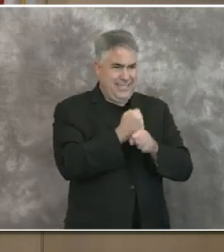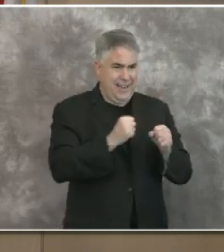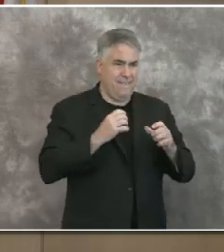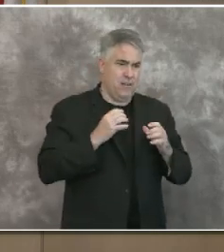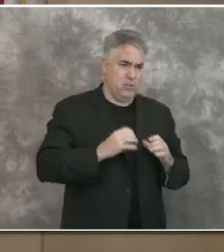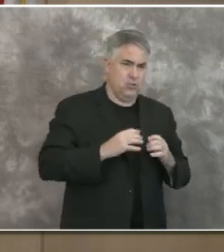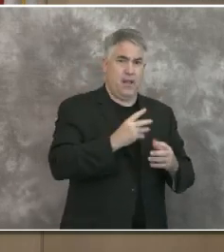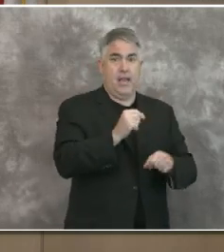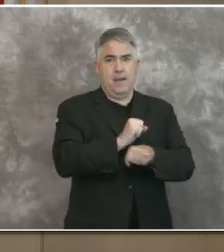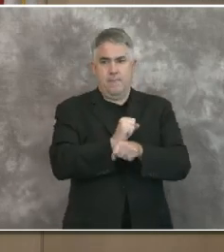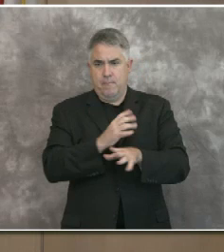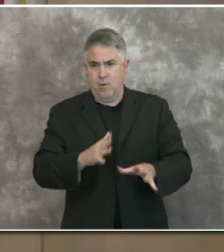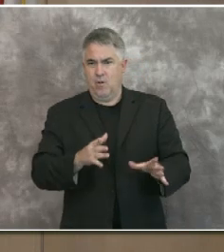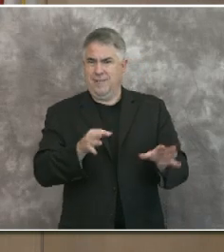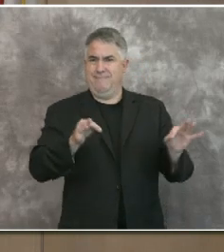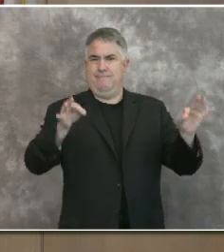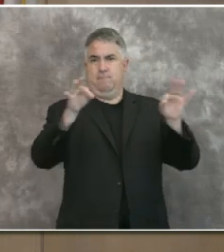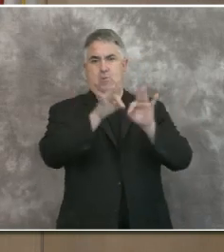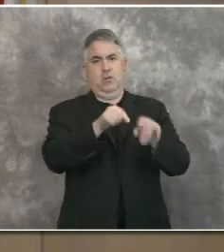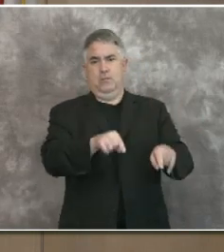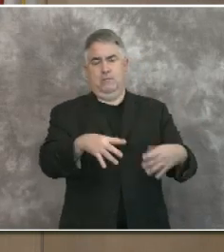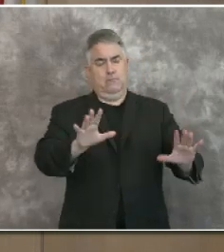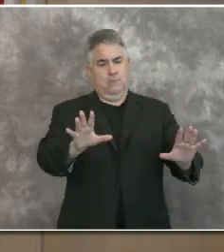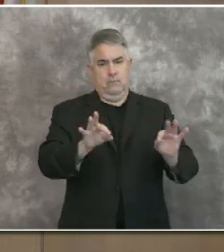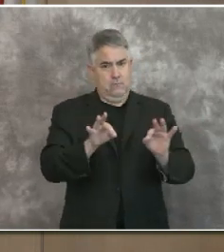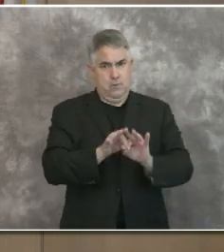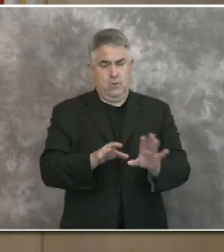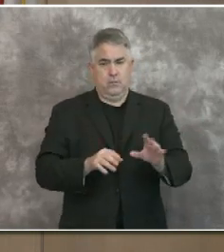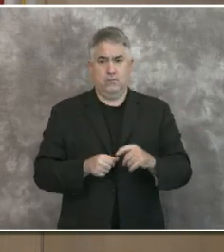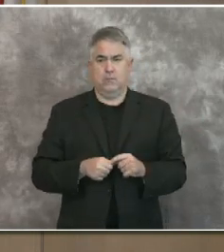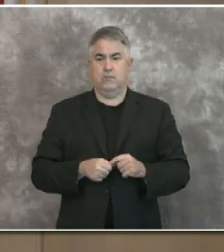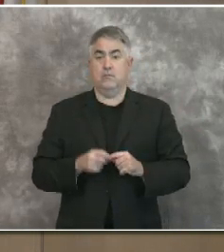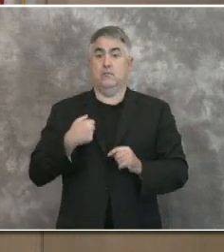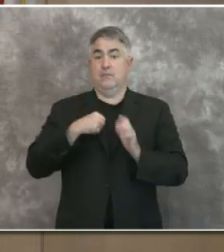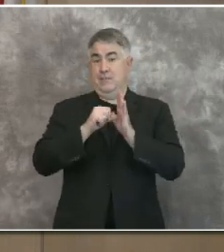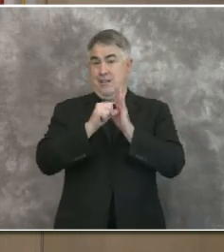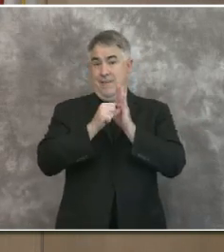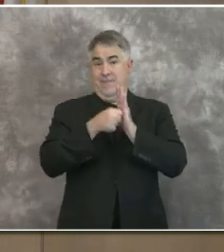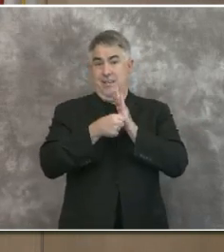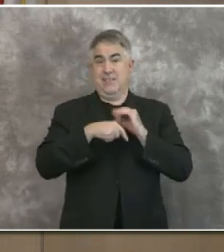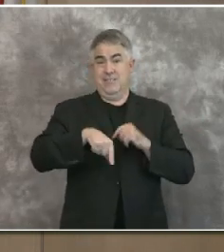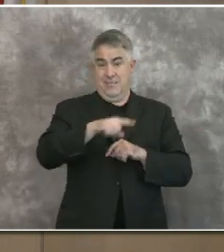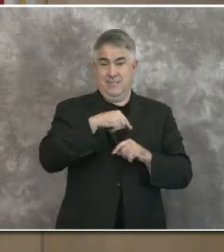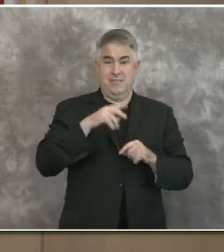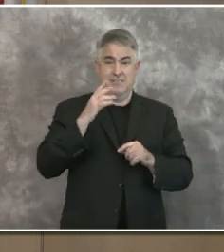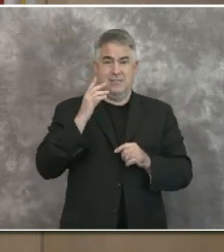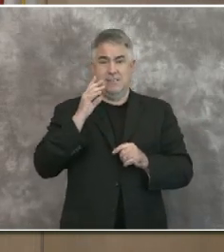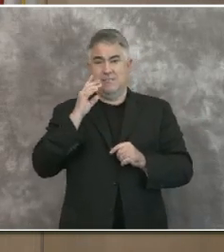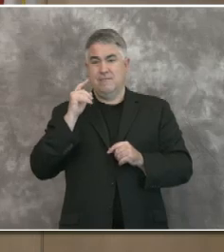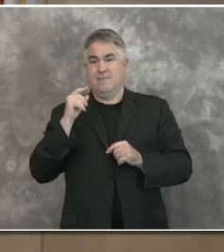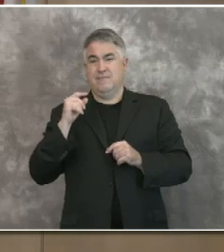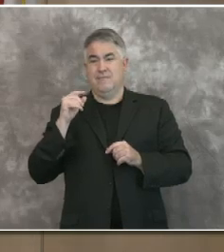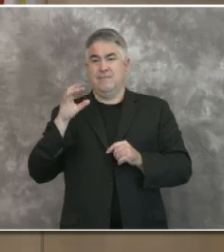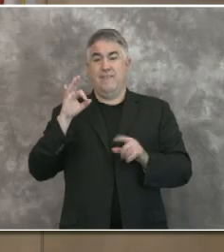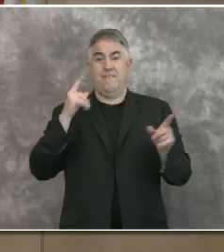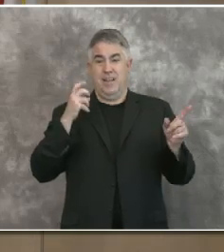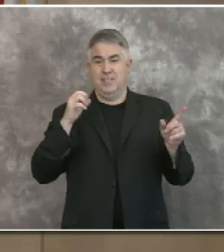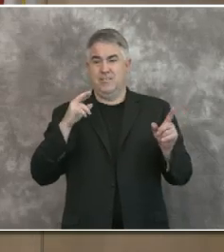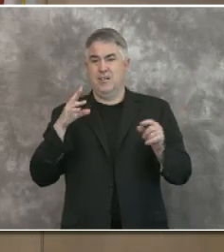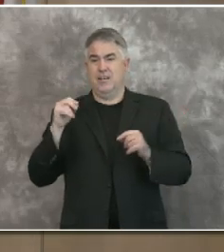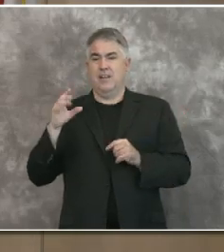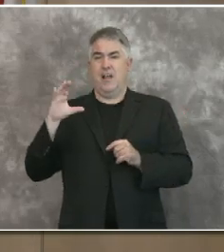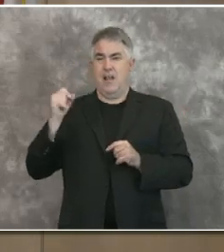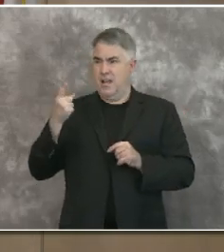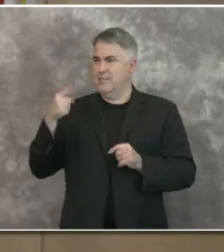stress that enough. A lot of the items that Supervisor Fletcher and Supervisor Cox went through, we'll go through again